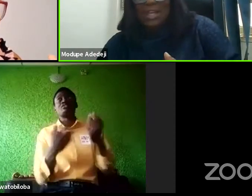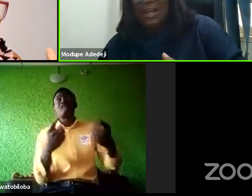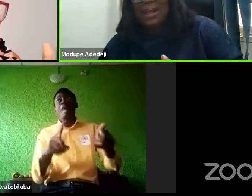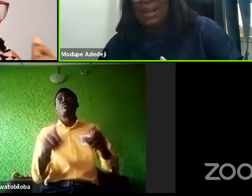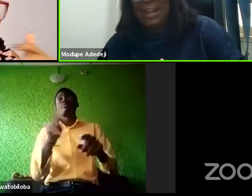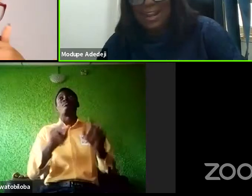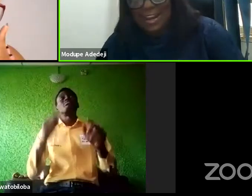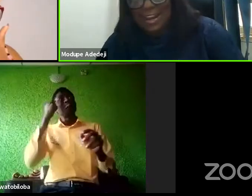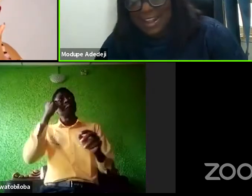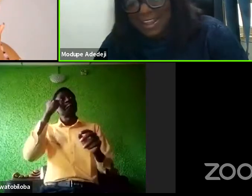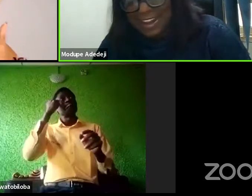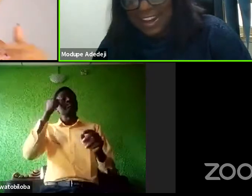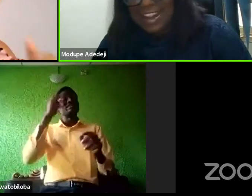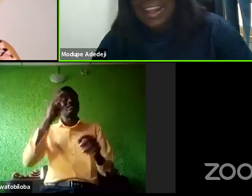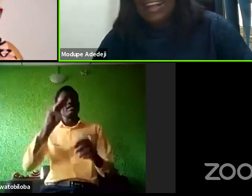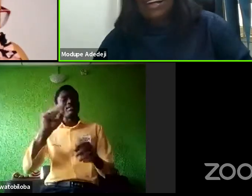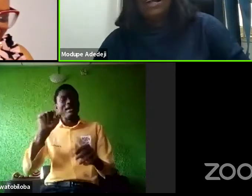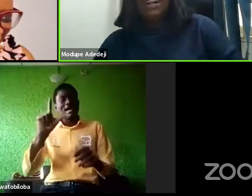soon.